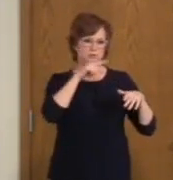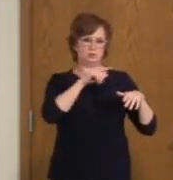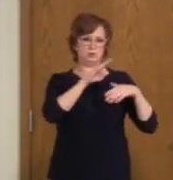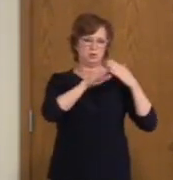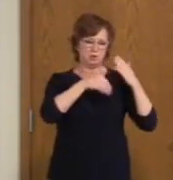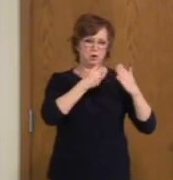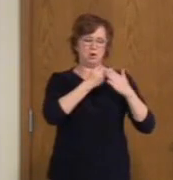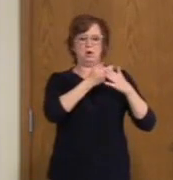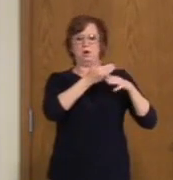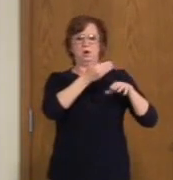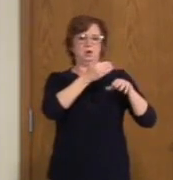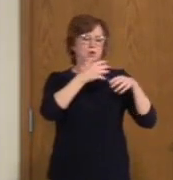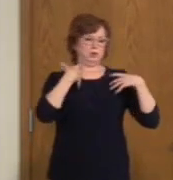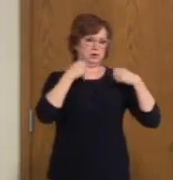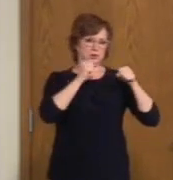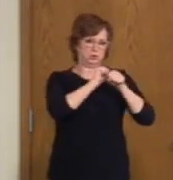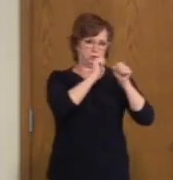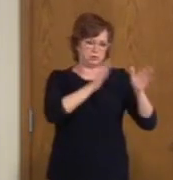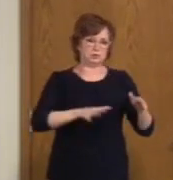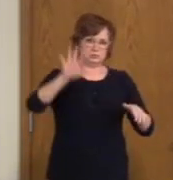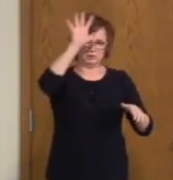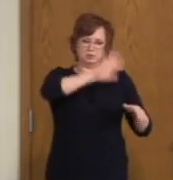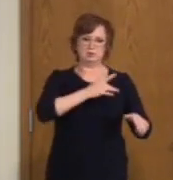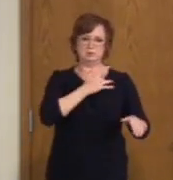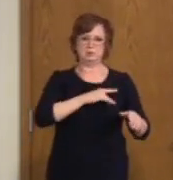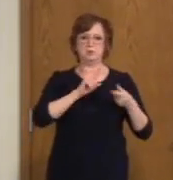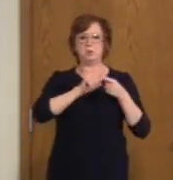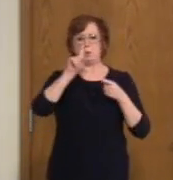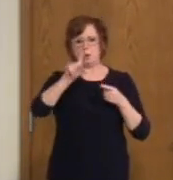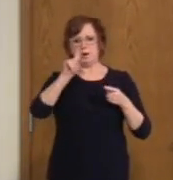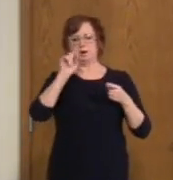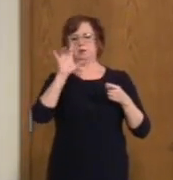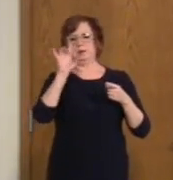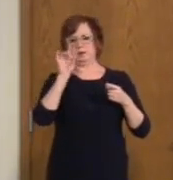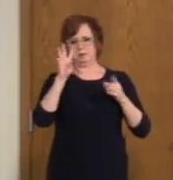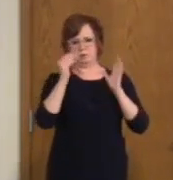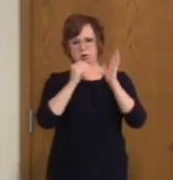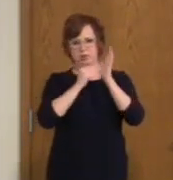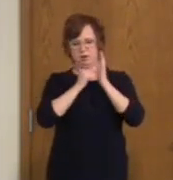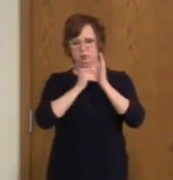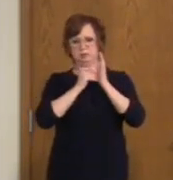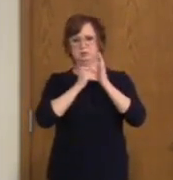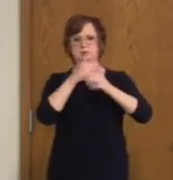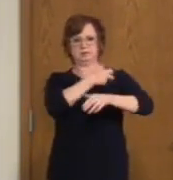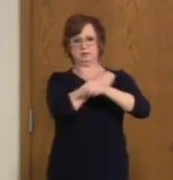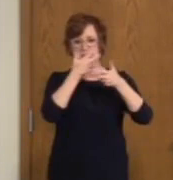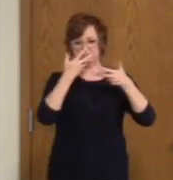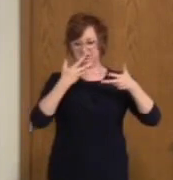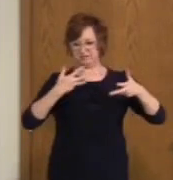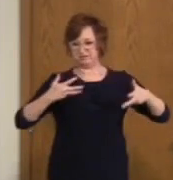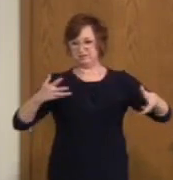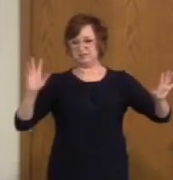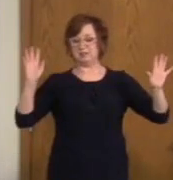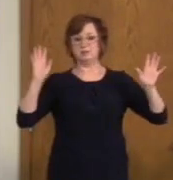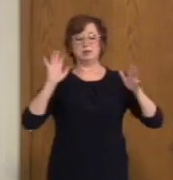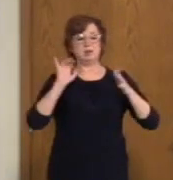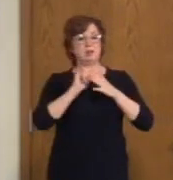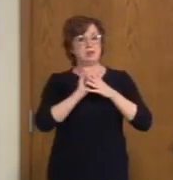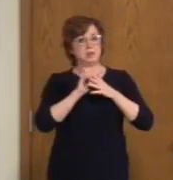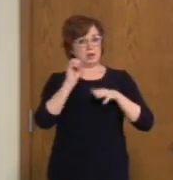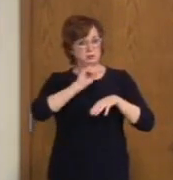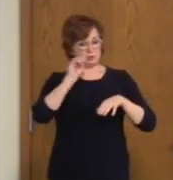now delivered more than 184,000 shots. That is directly into the arms of Saskatchewan residents. That is a rate of